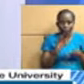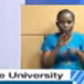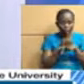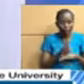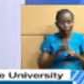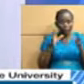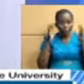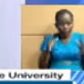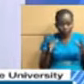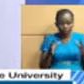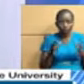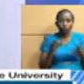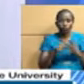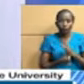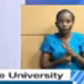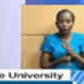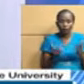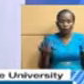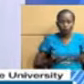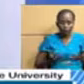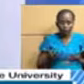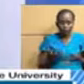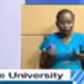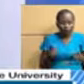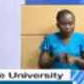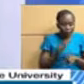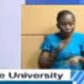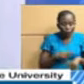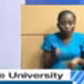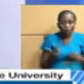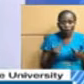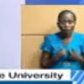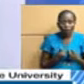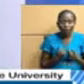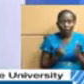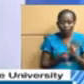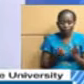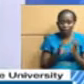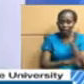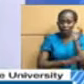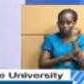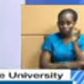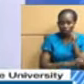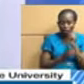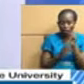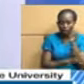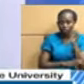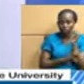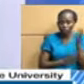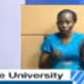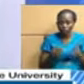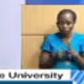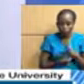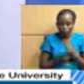biggest insurance of any state still is government. Even when you look at countries that have gone into insurance ahead of